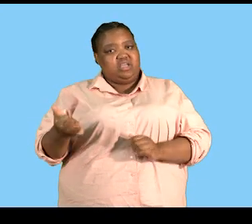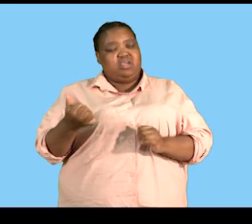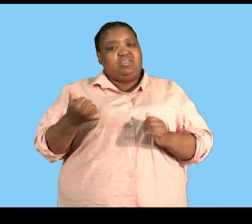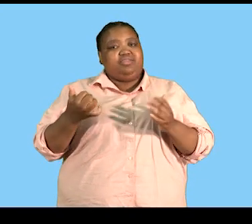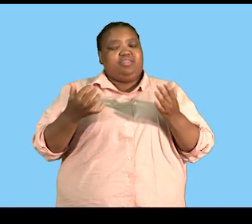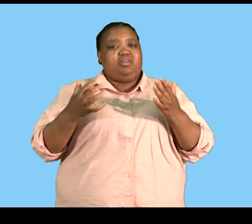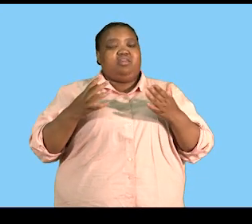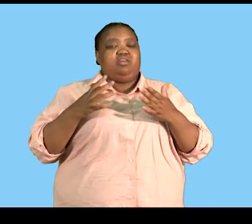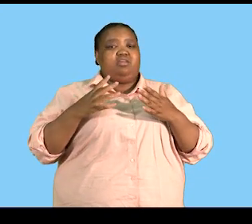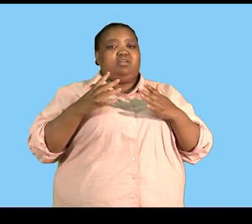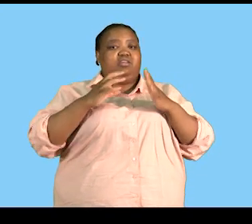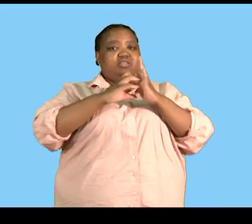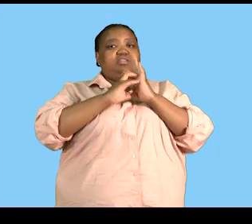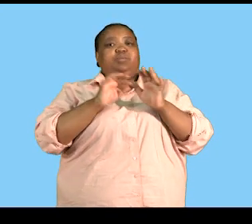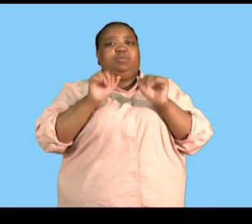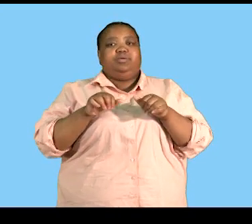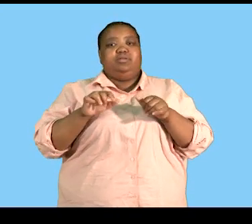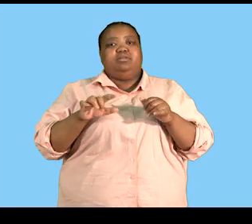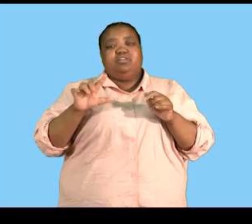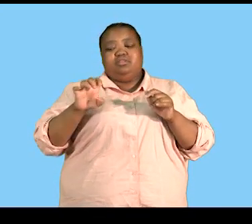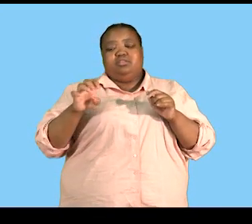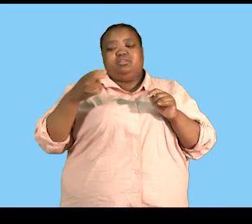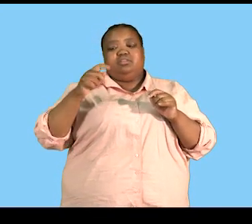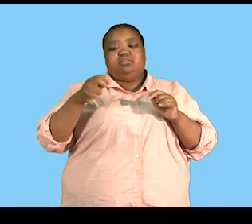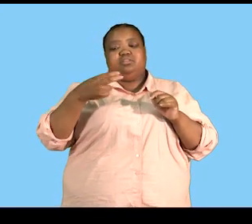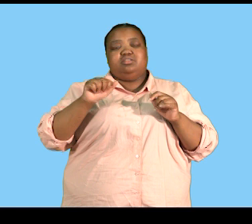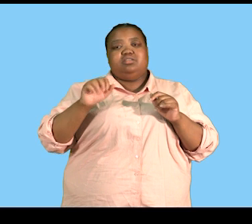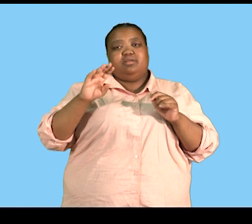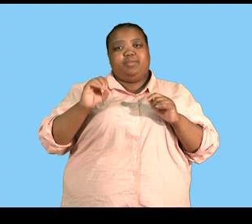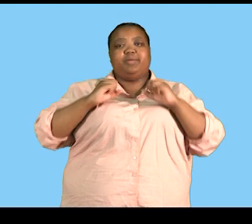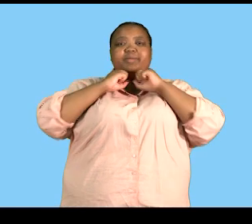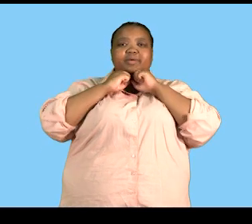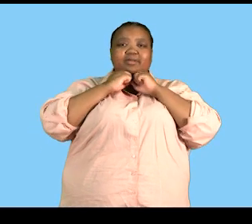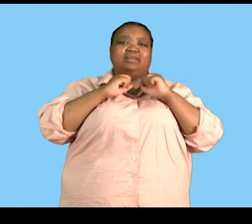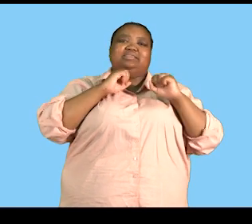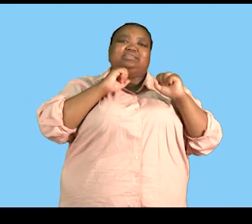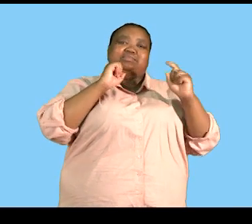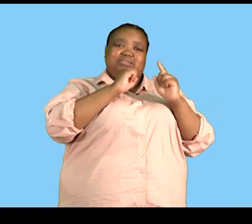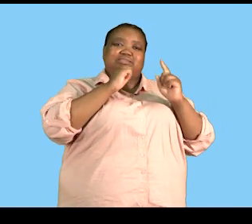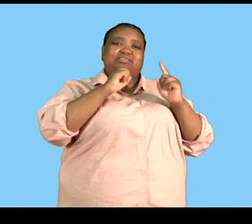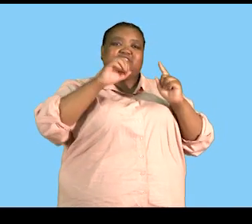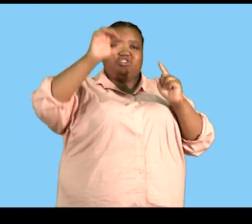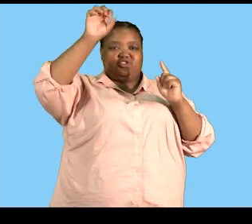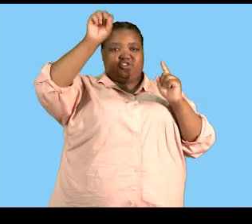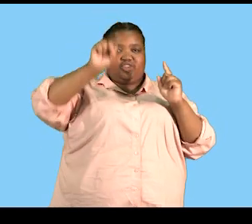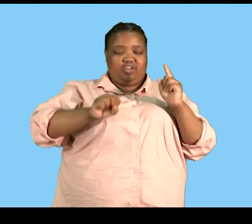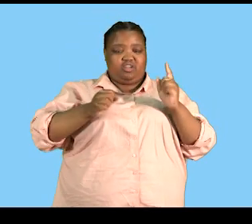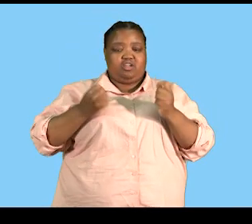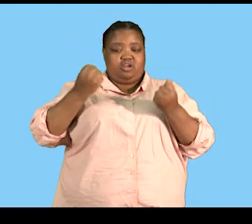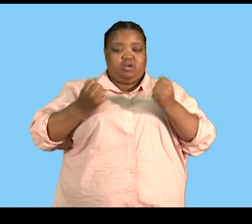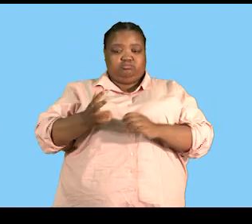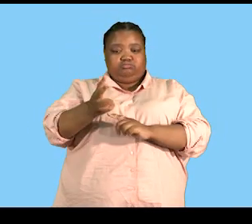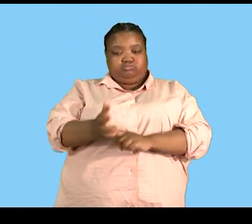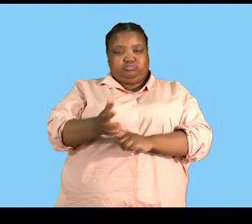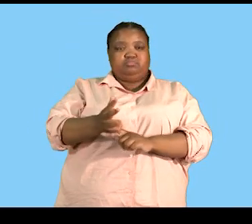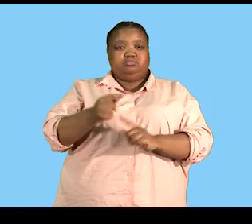another example. The Thaba's parents are building a double garage and a sleep-out room.